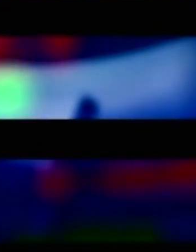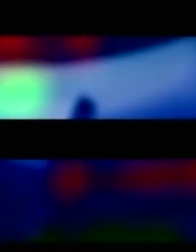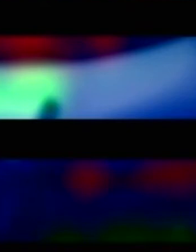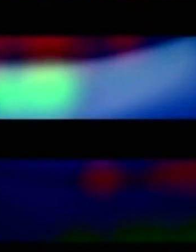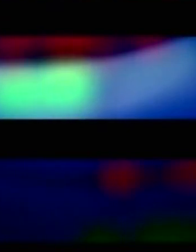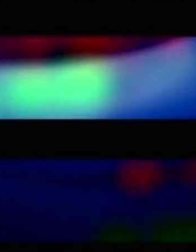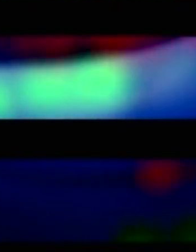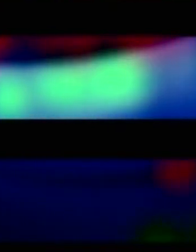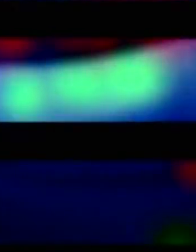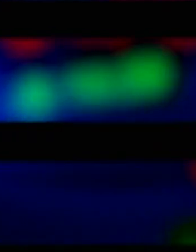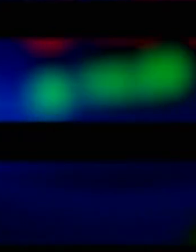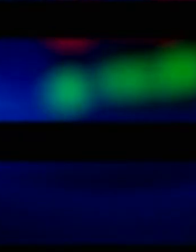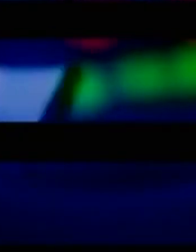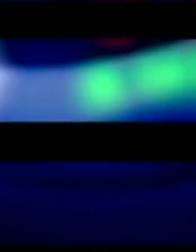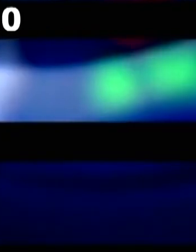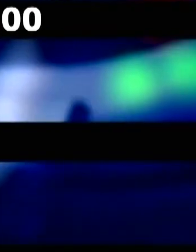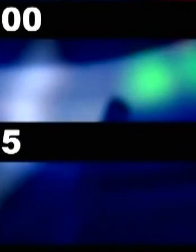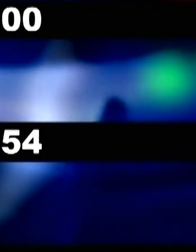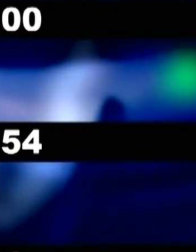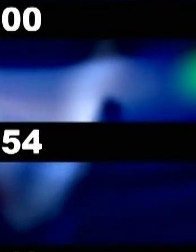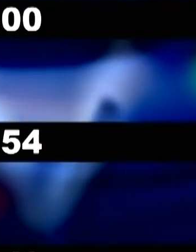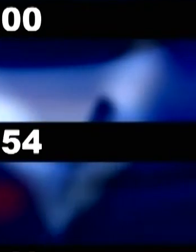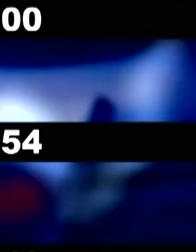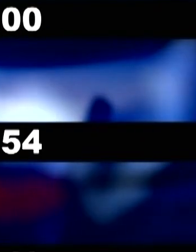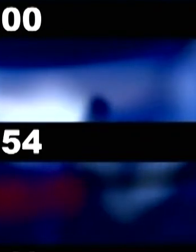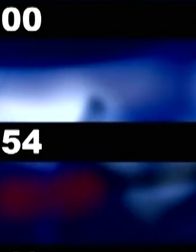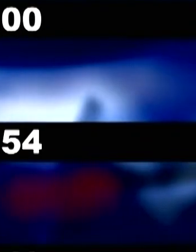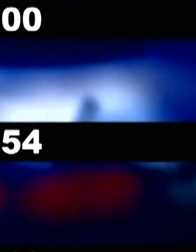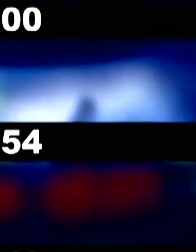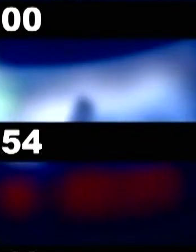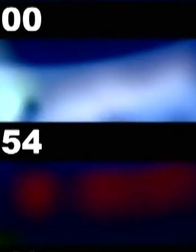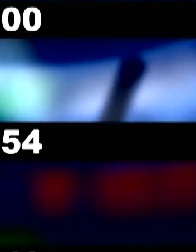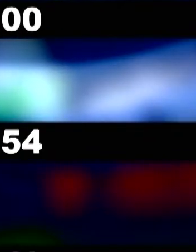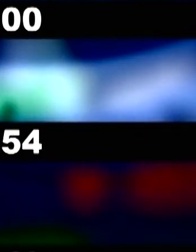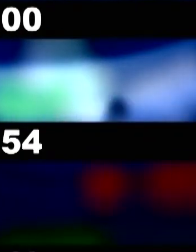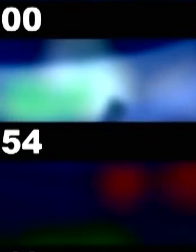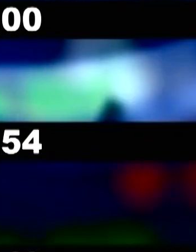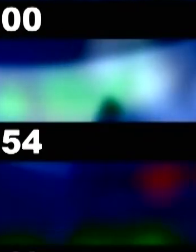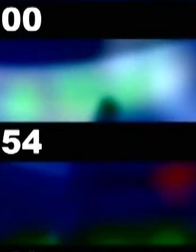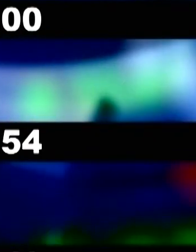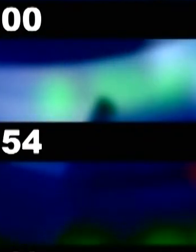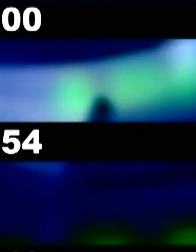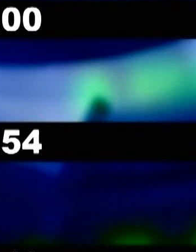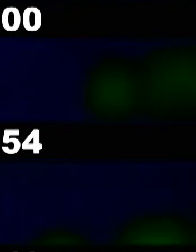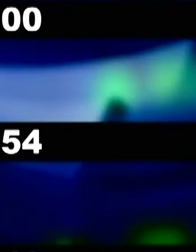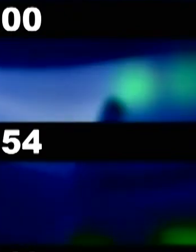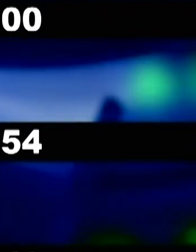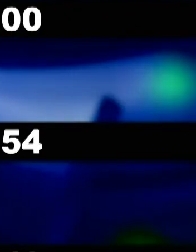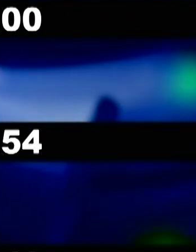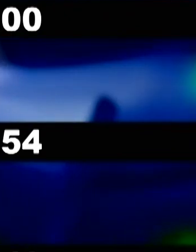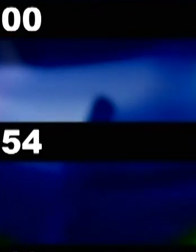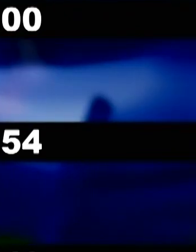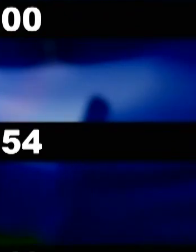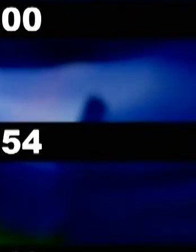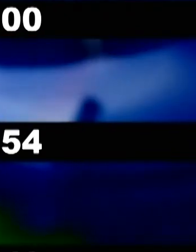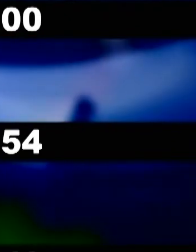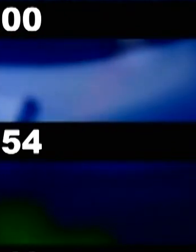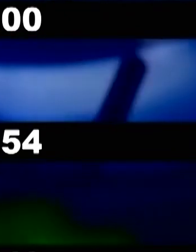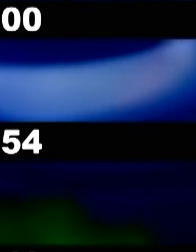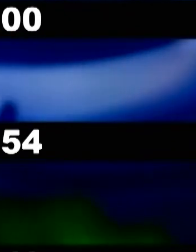812,464 units. In Trinidad and Tobago, NCB Financial Group Limited was the volume leader